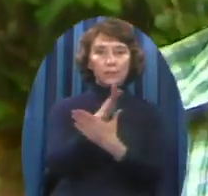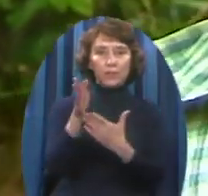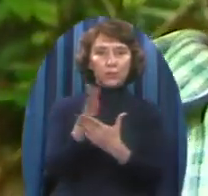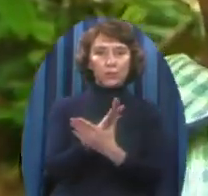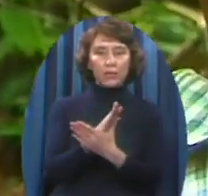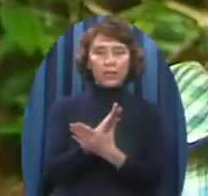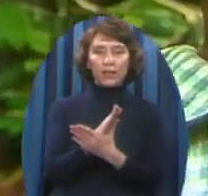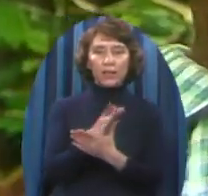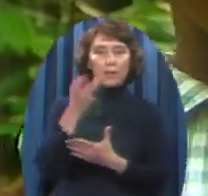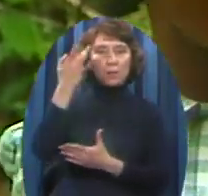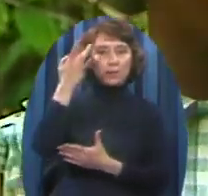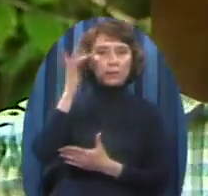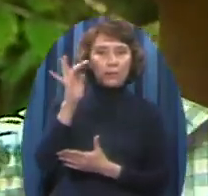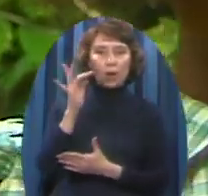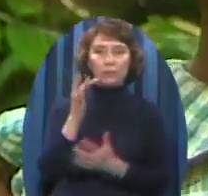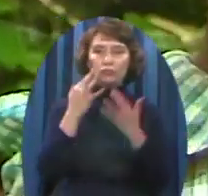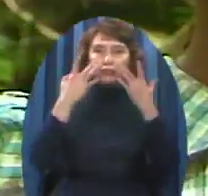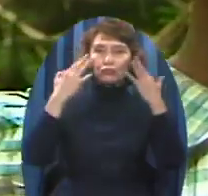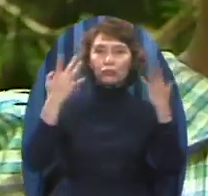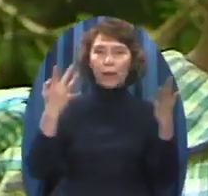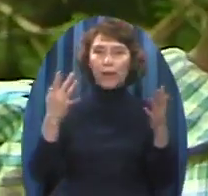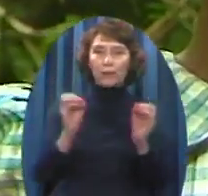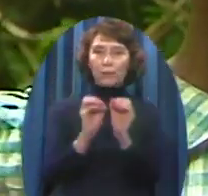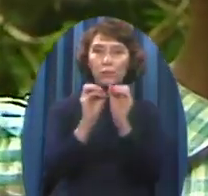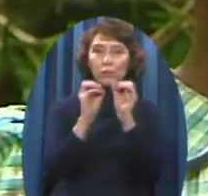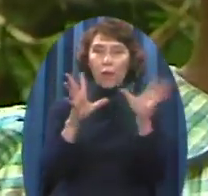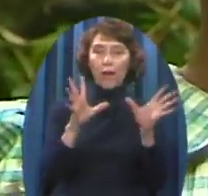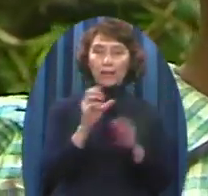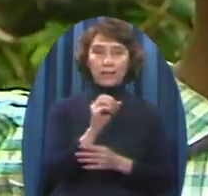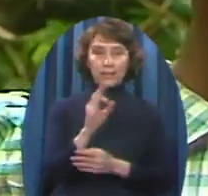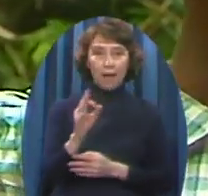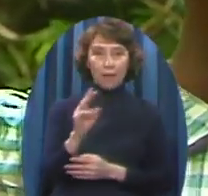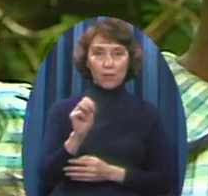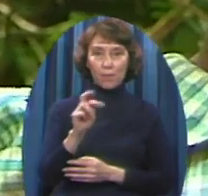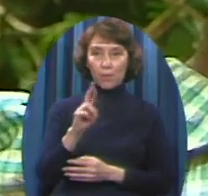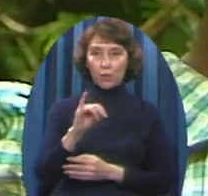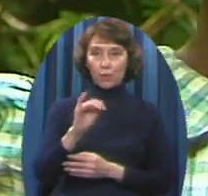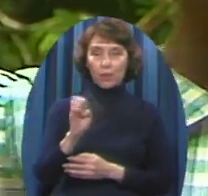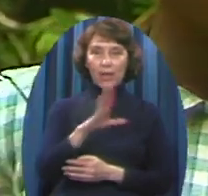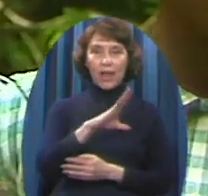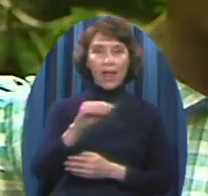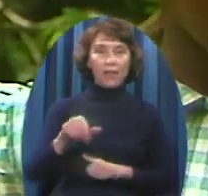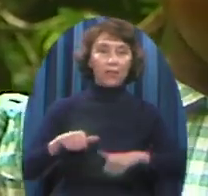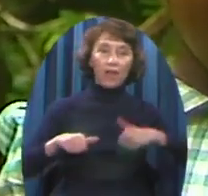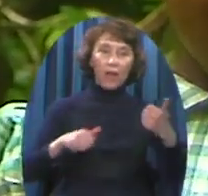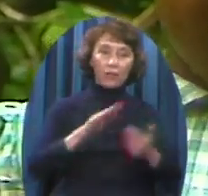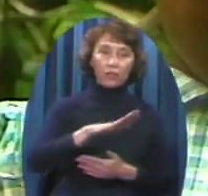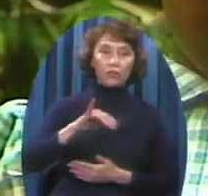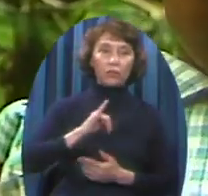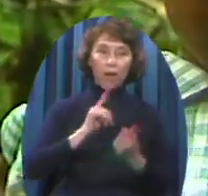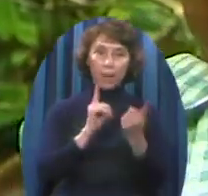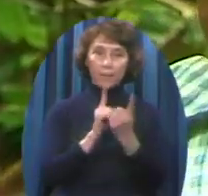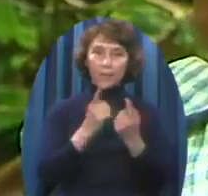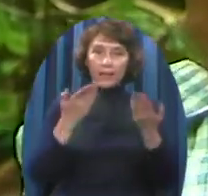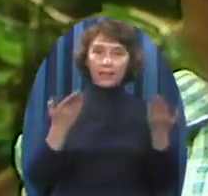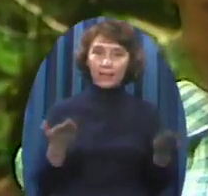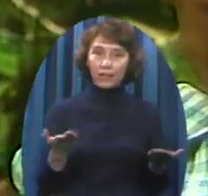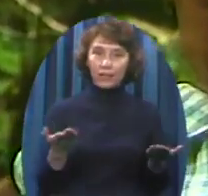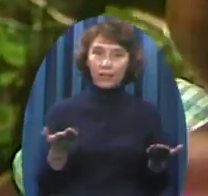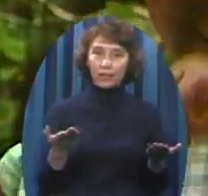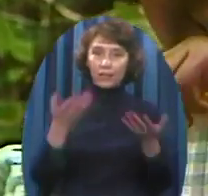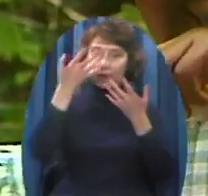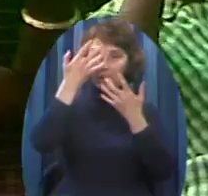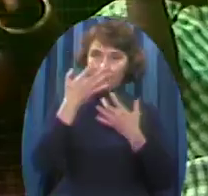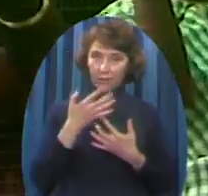quickness and the alertness and the radiance of little Marie, for example, and the other children I've met here? And the